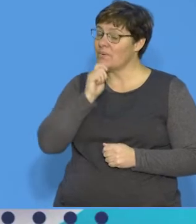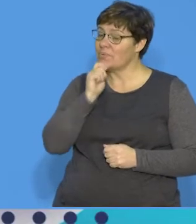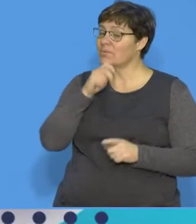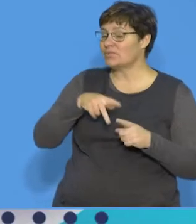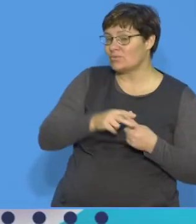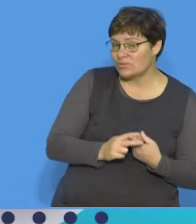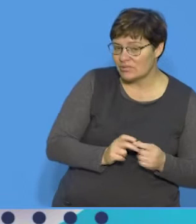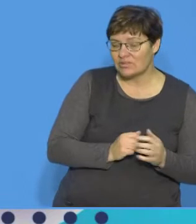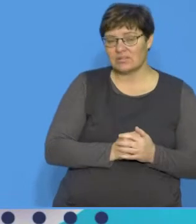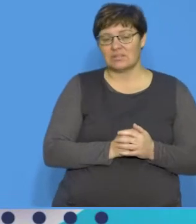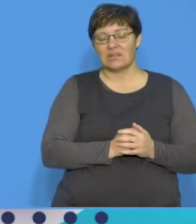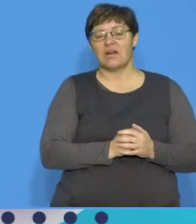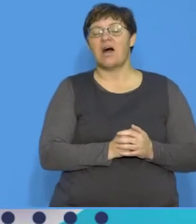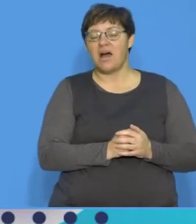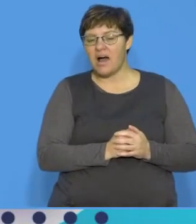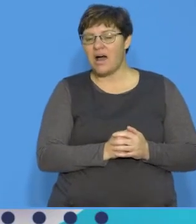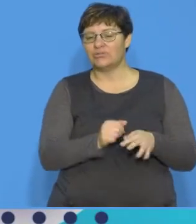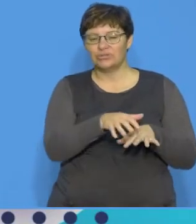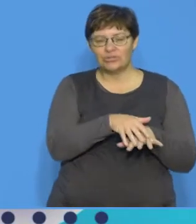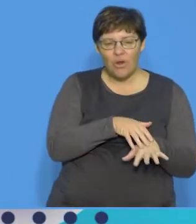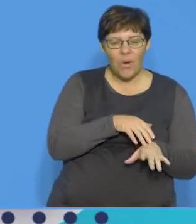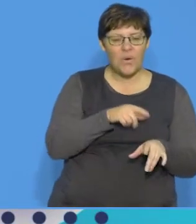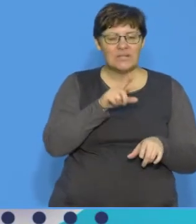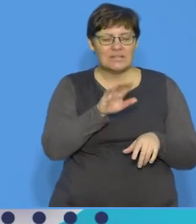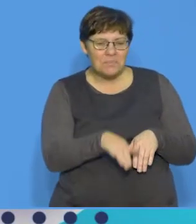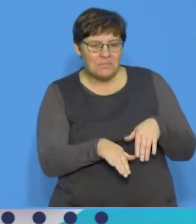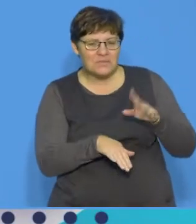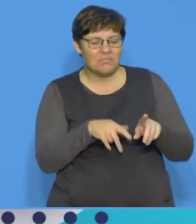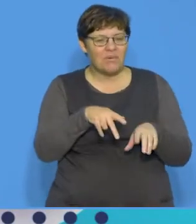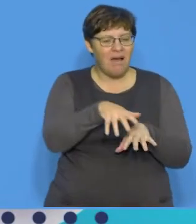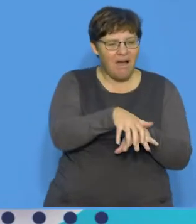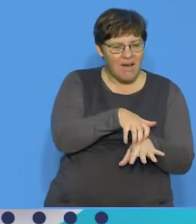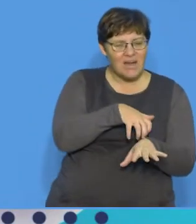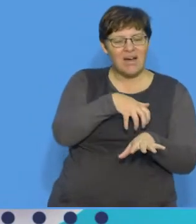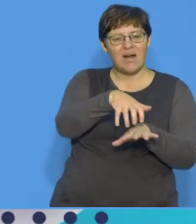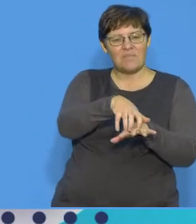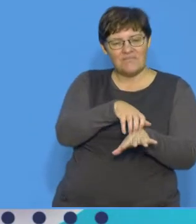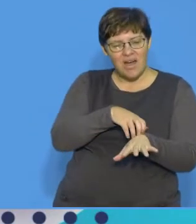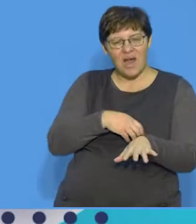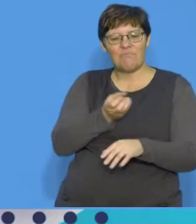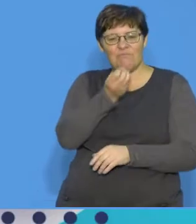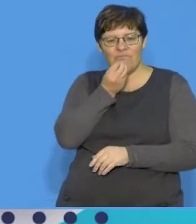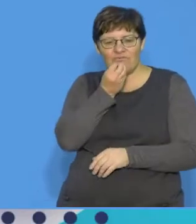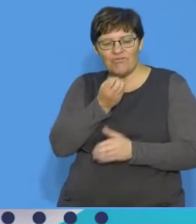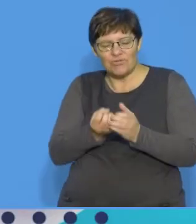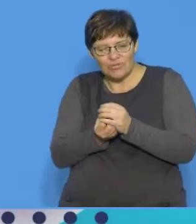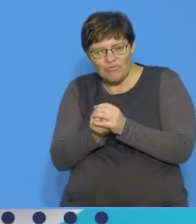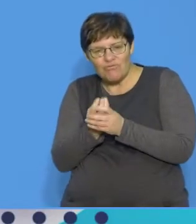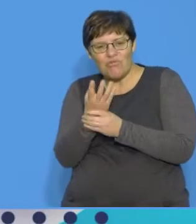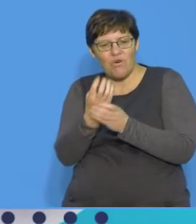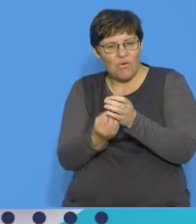the slow introduction of using these tools to help them provide themselves with